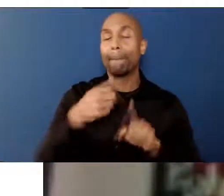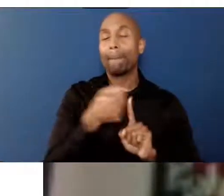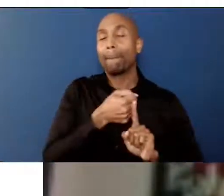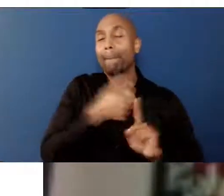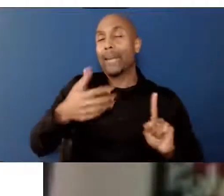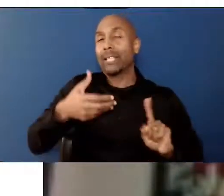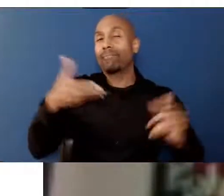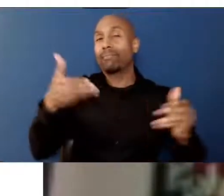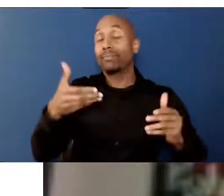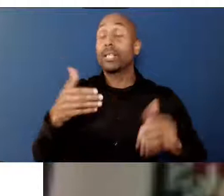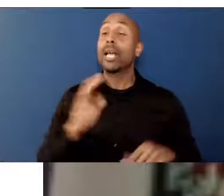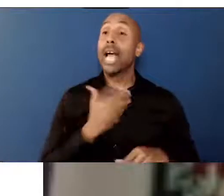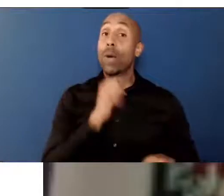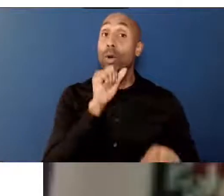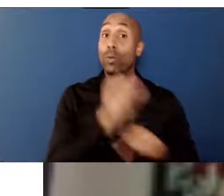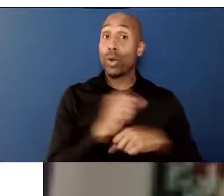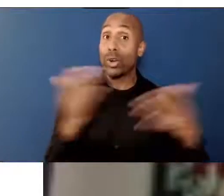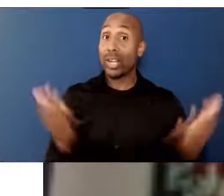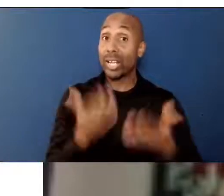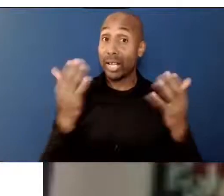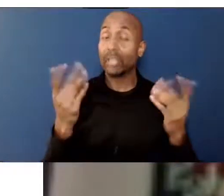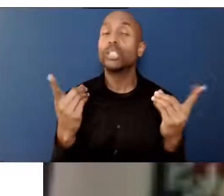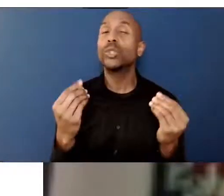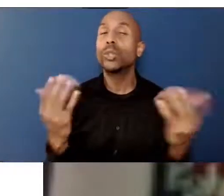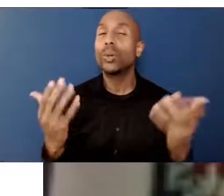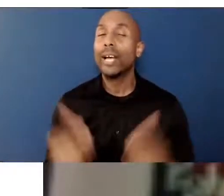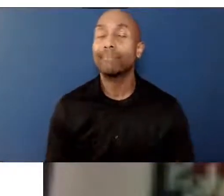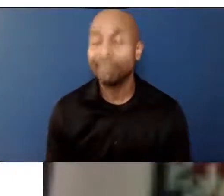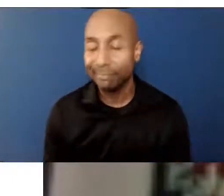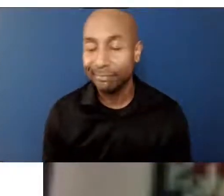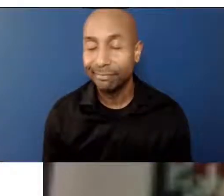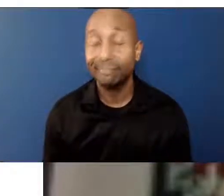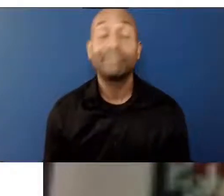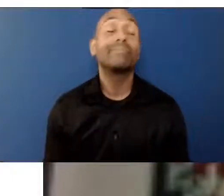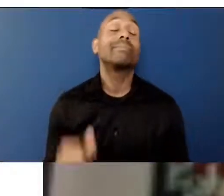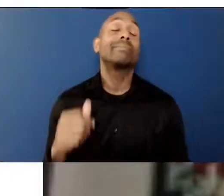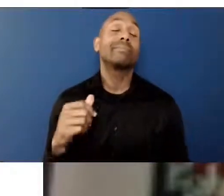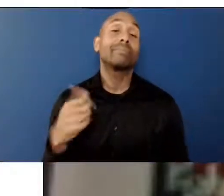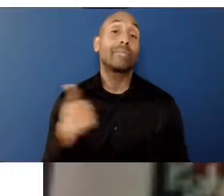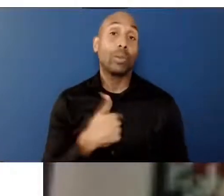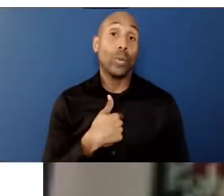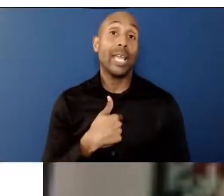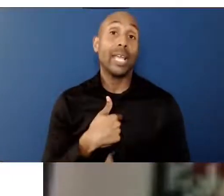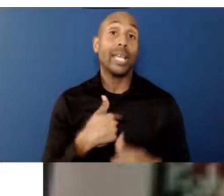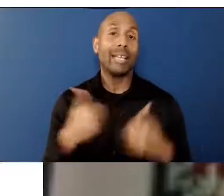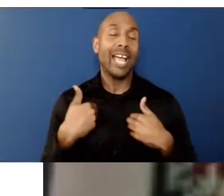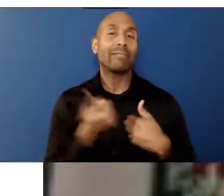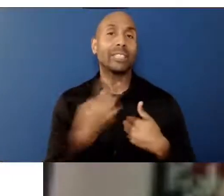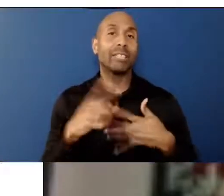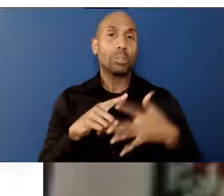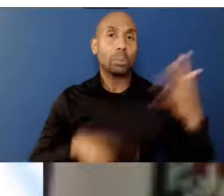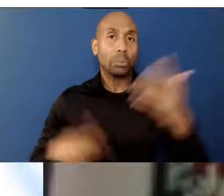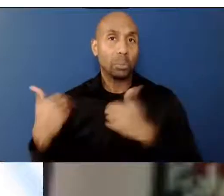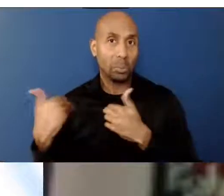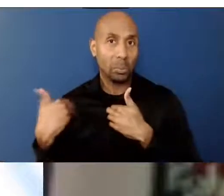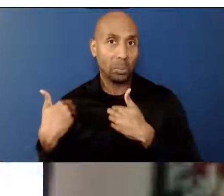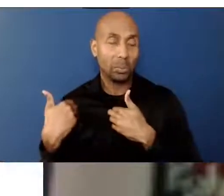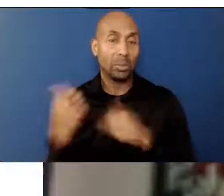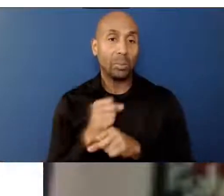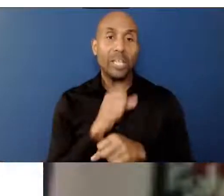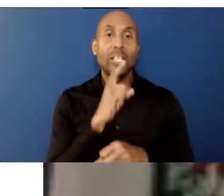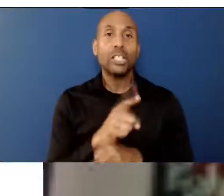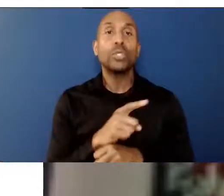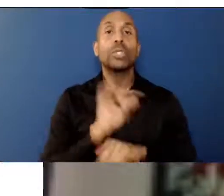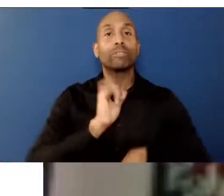work that we do at the Directorate. So the Directorate is responsible for the Accessibility Act, and the Act is